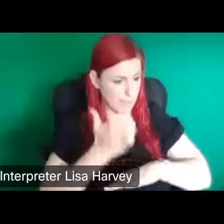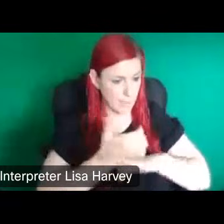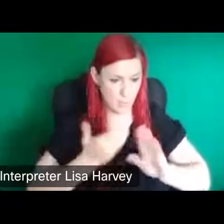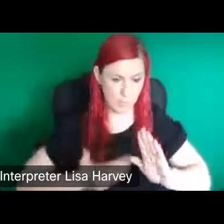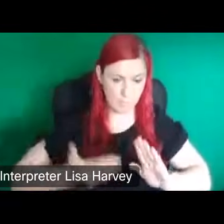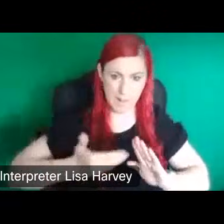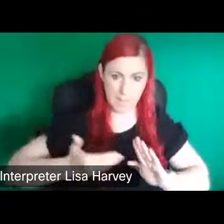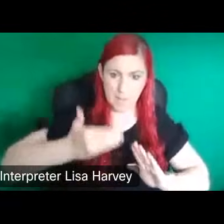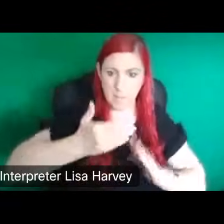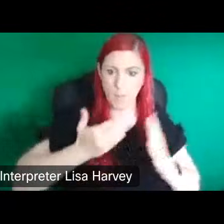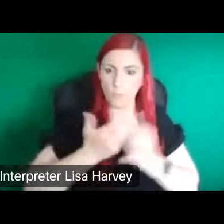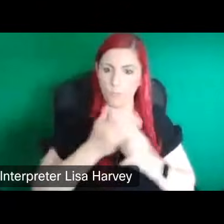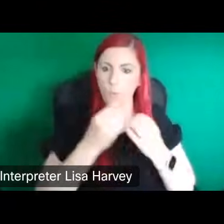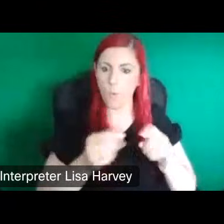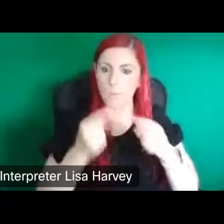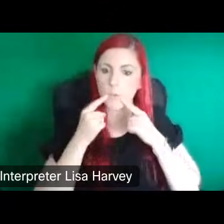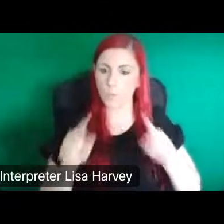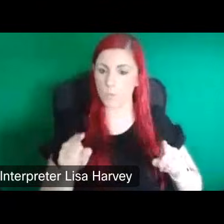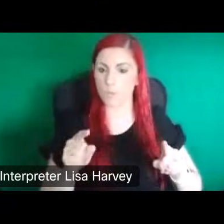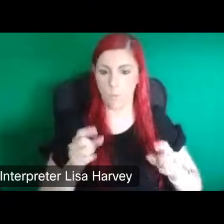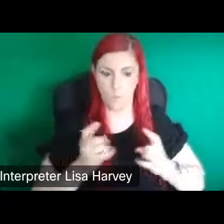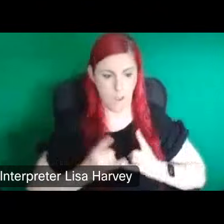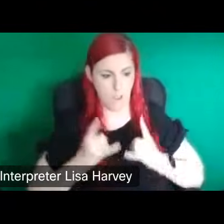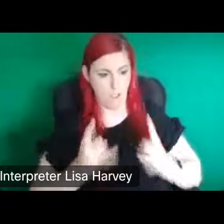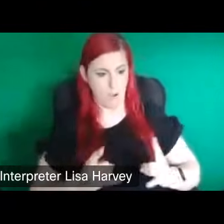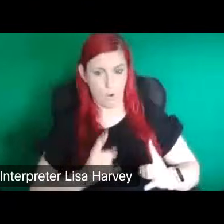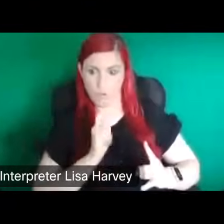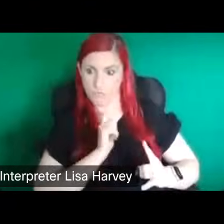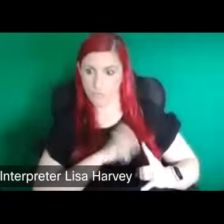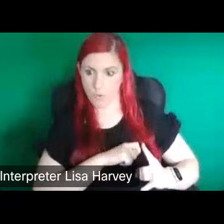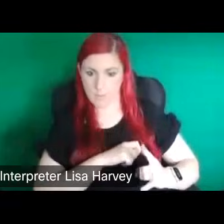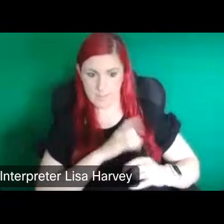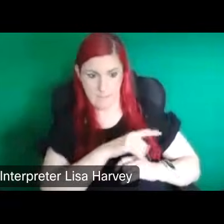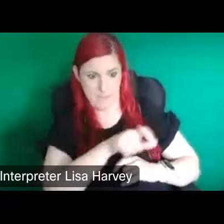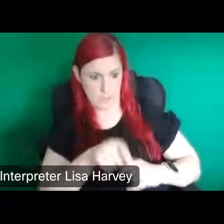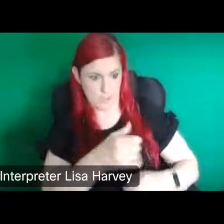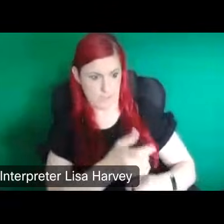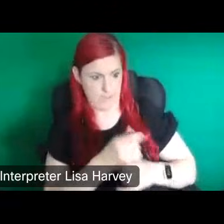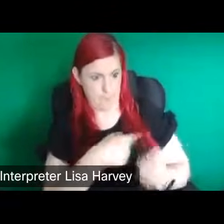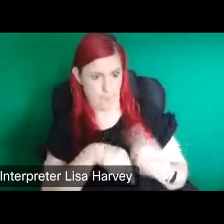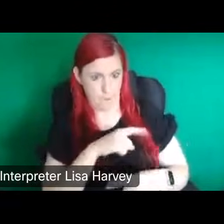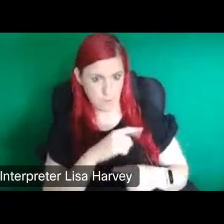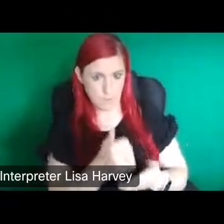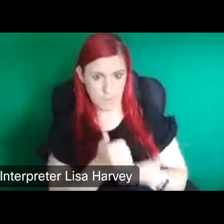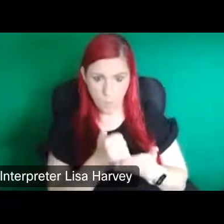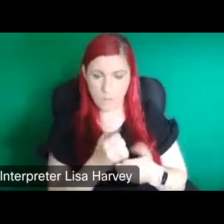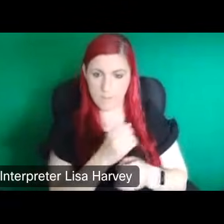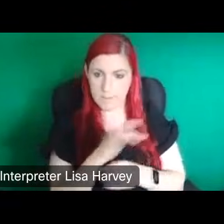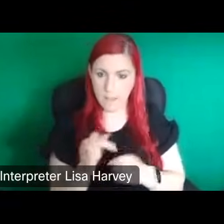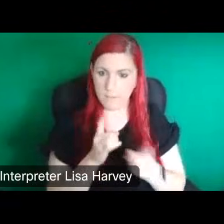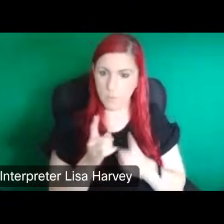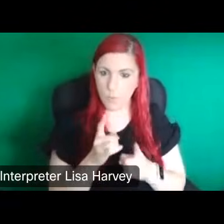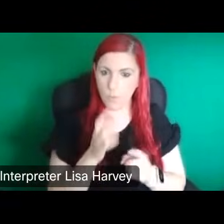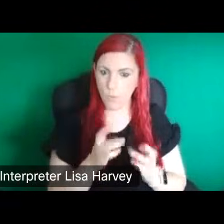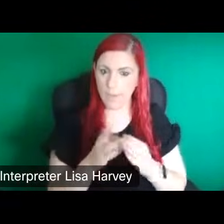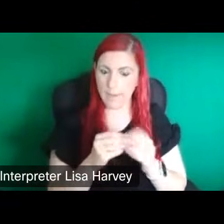disclosure, we honour the trust that patients place in us. We support our staff in doing the right thing, and as we move